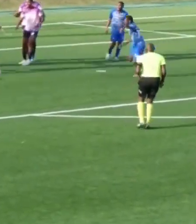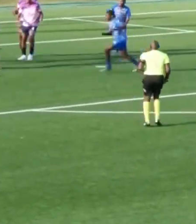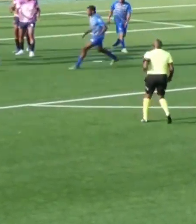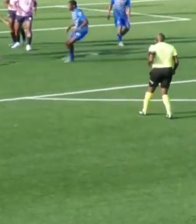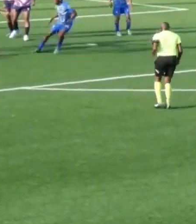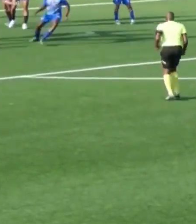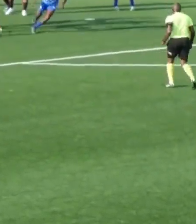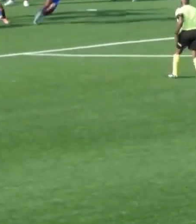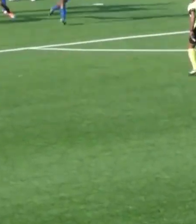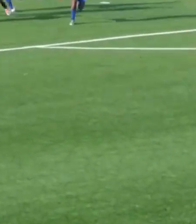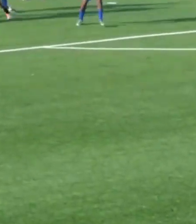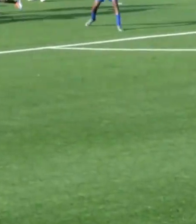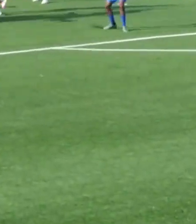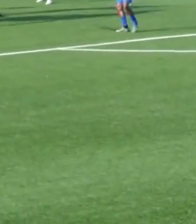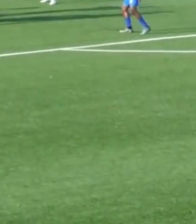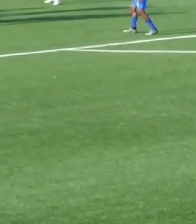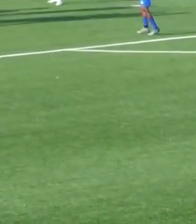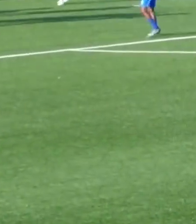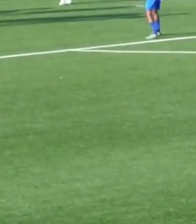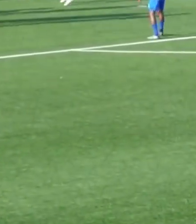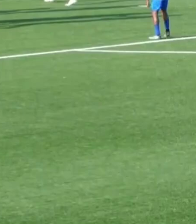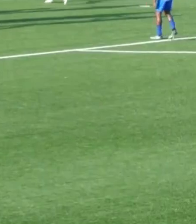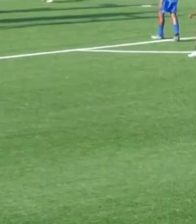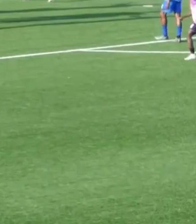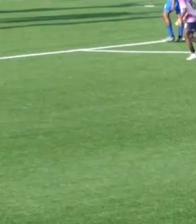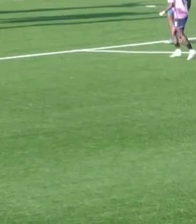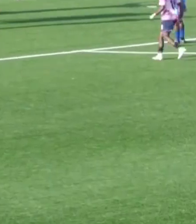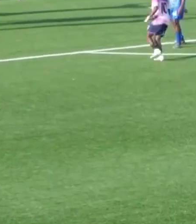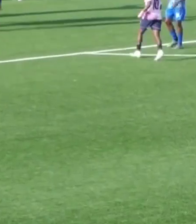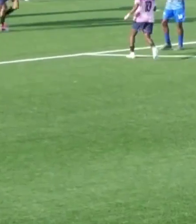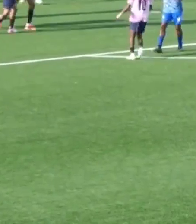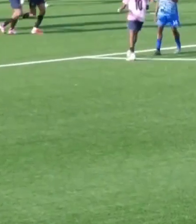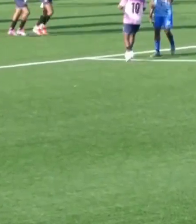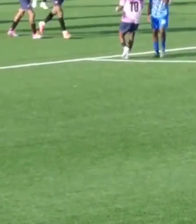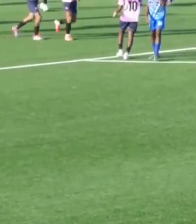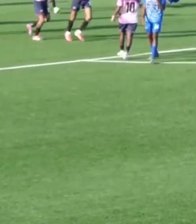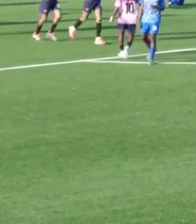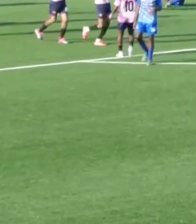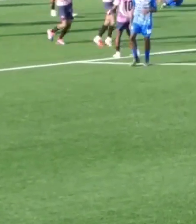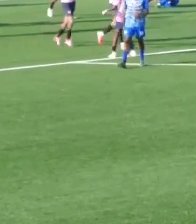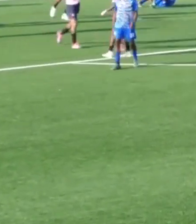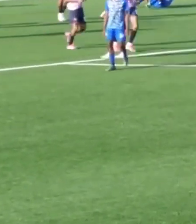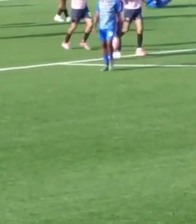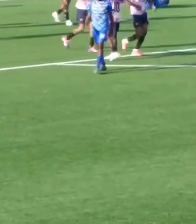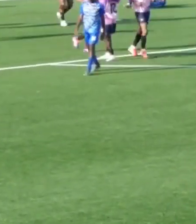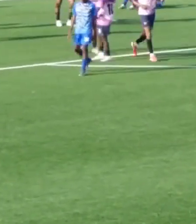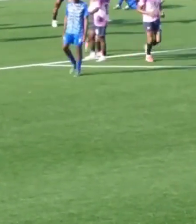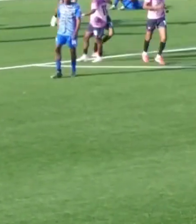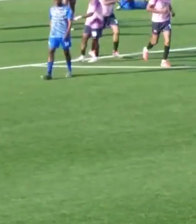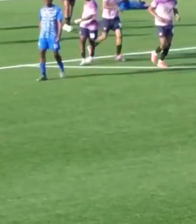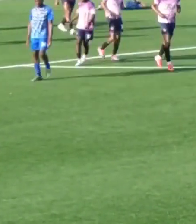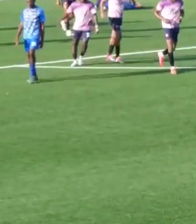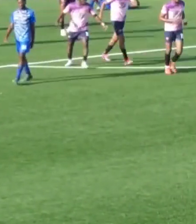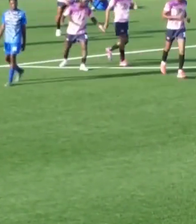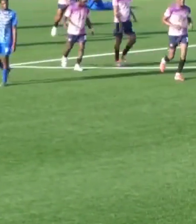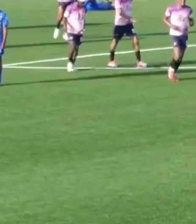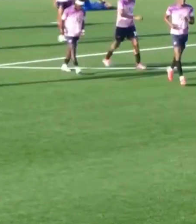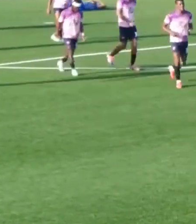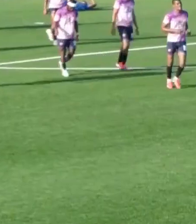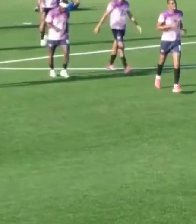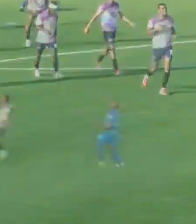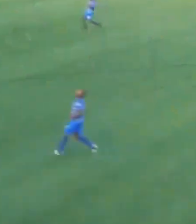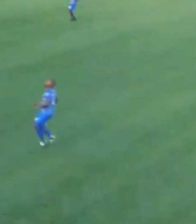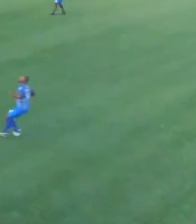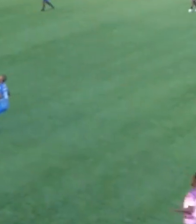Shane Codrington is quickest to respond. Exactly what Ellerton wanted before the break. 1-0 then at